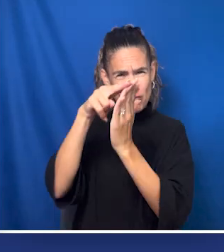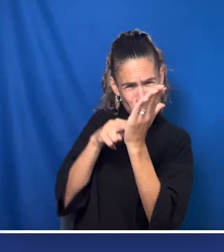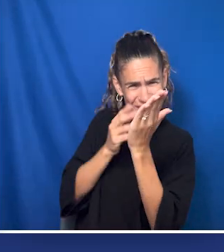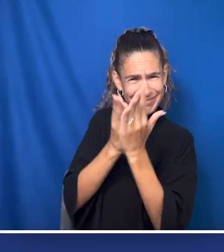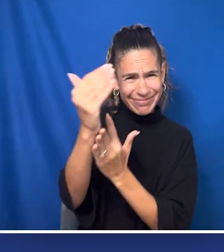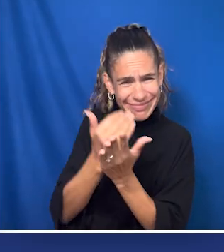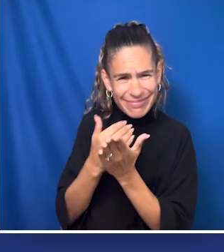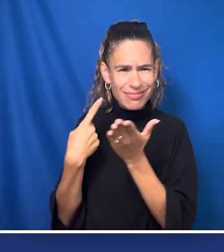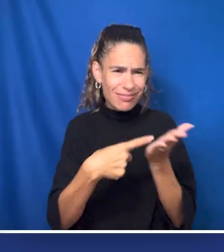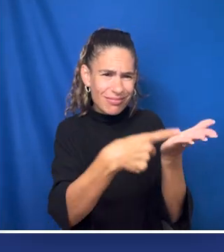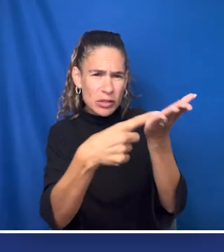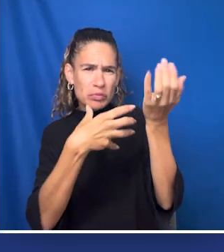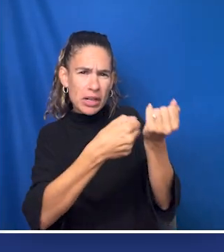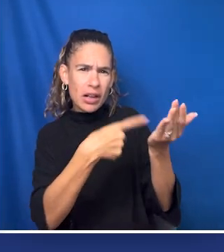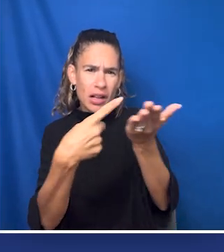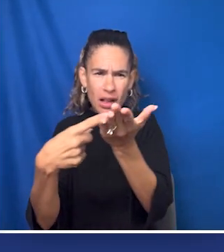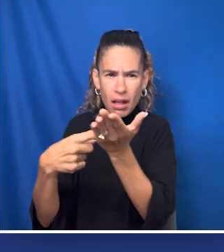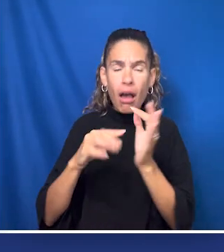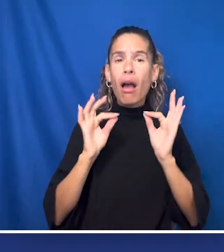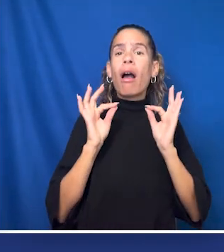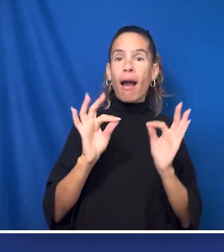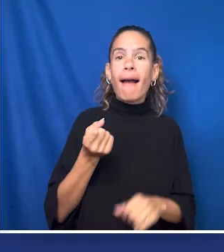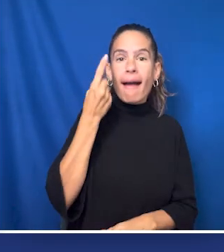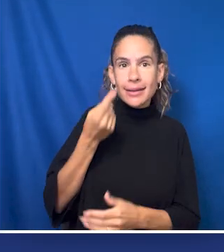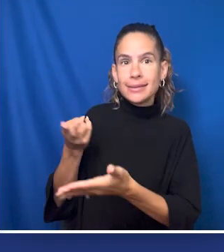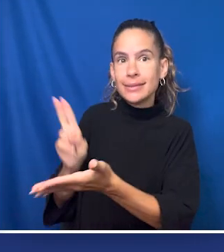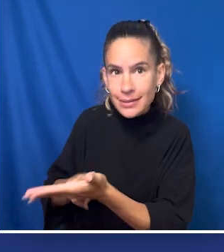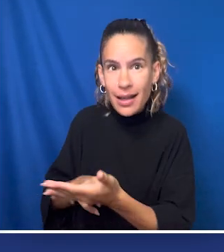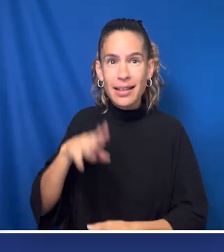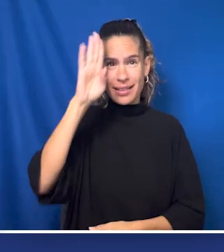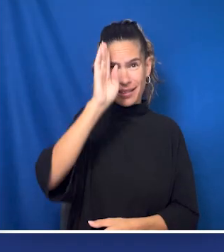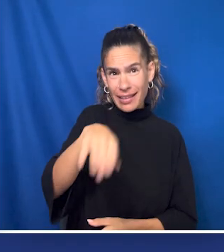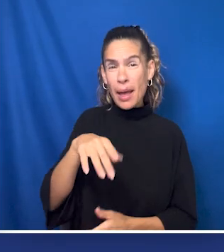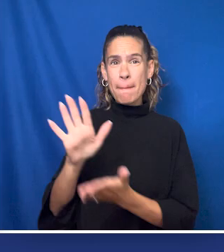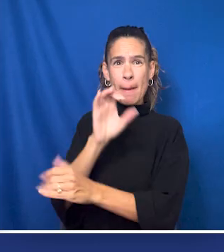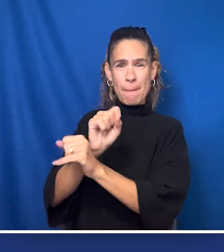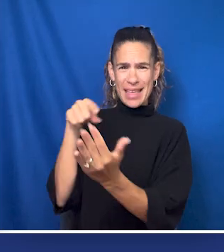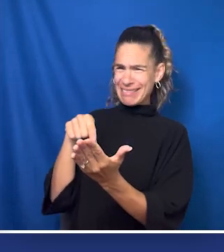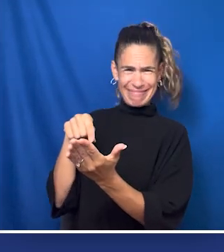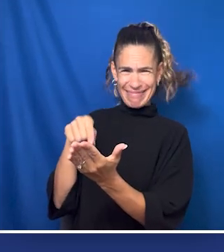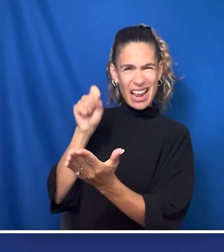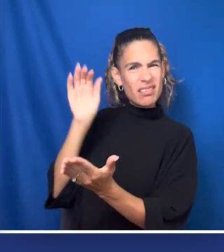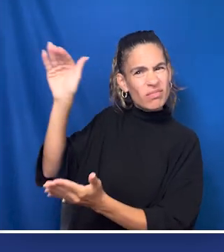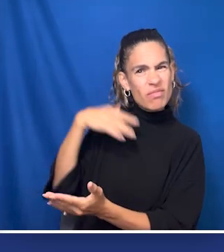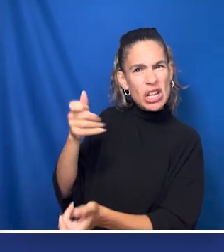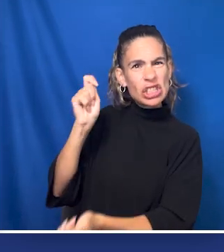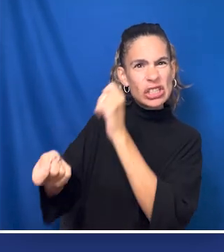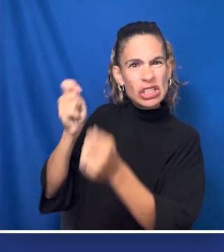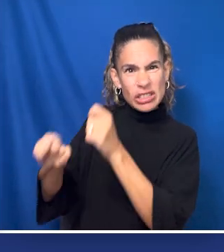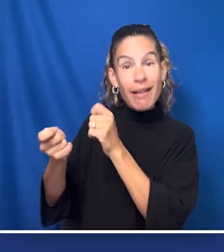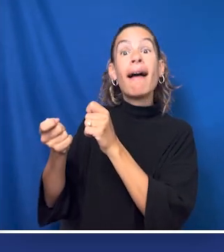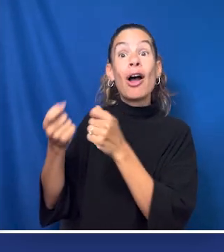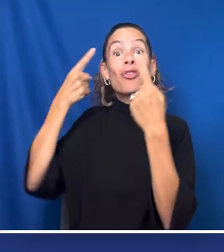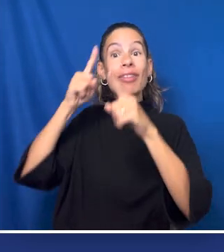paperwork. Take time to read any documents and talk them over with people you trust before signing. You can always ask